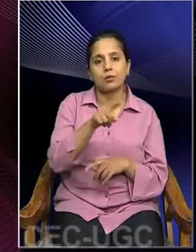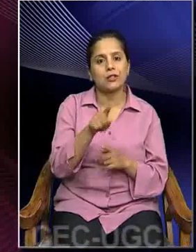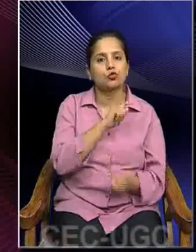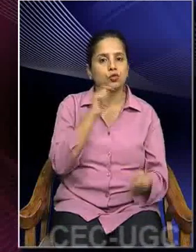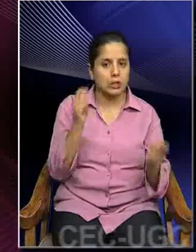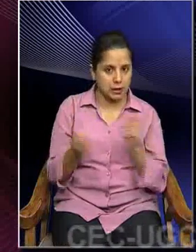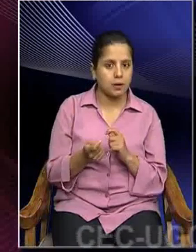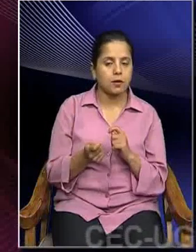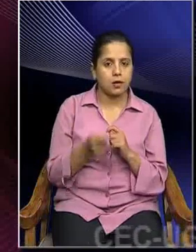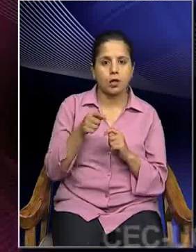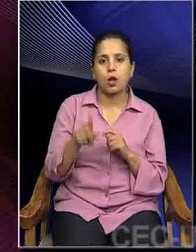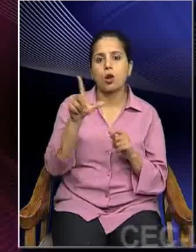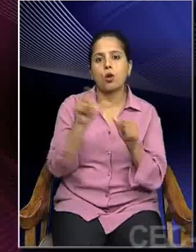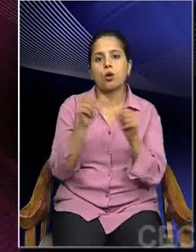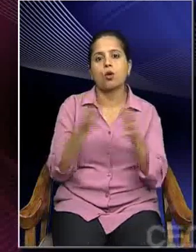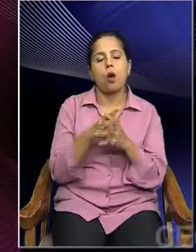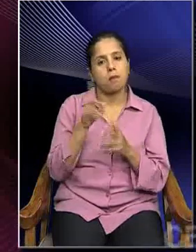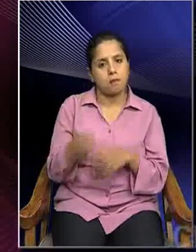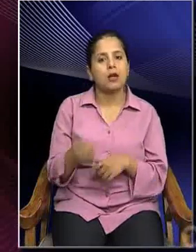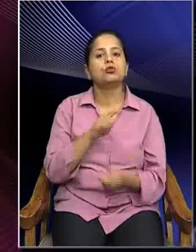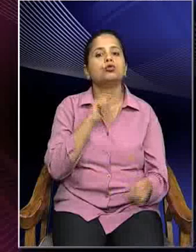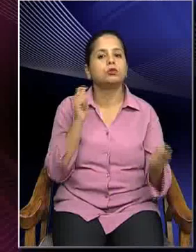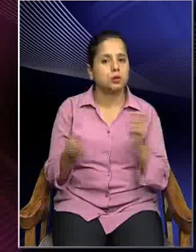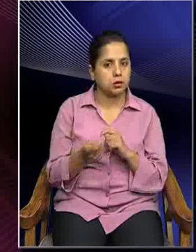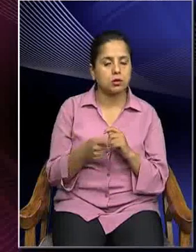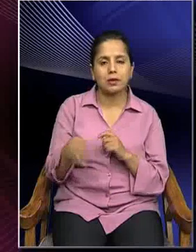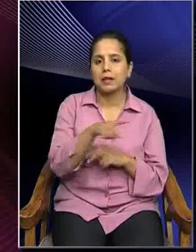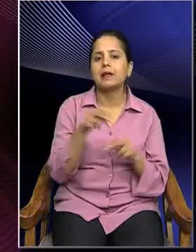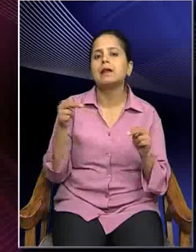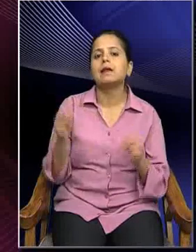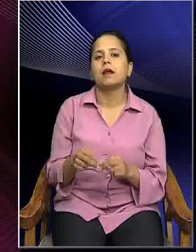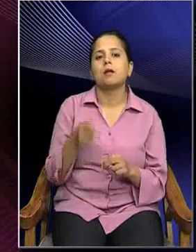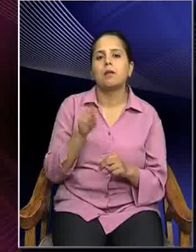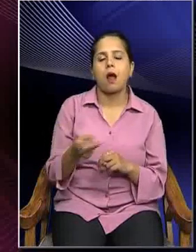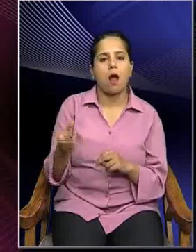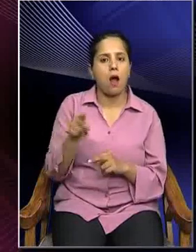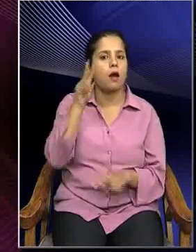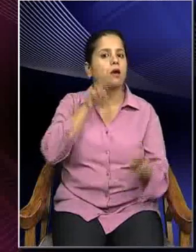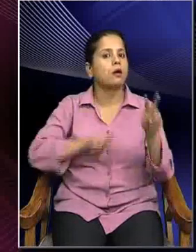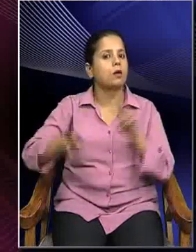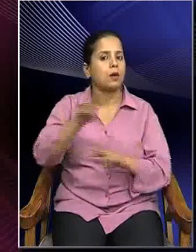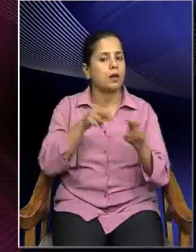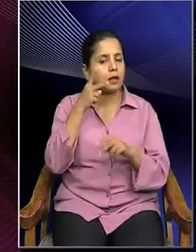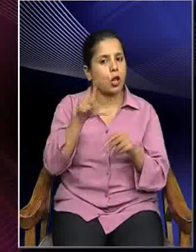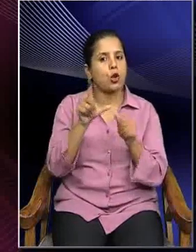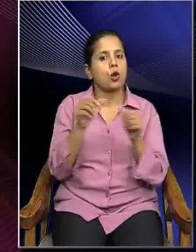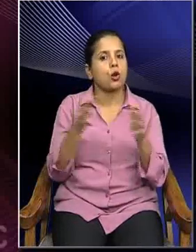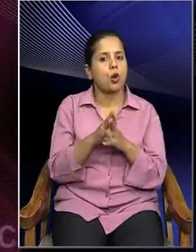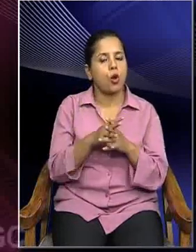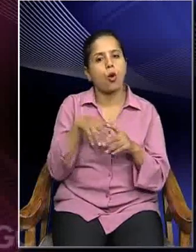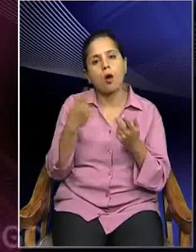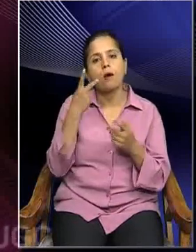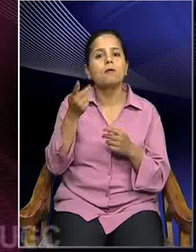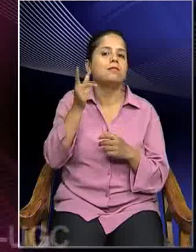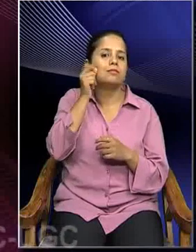change. The law has to change. So there is a need to revise or revisit the laws on